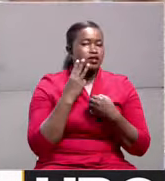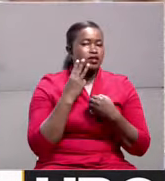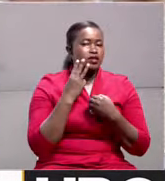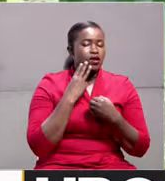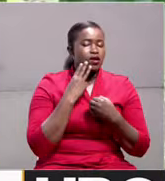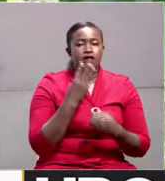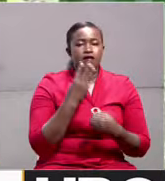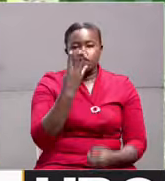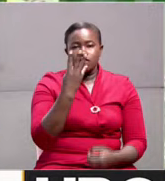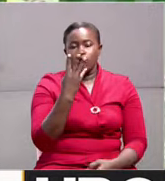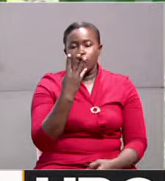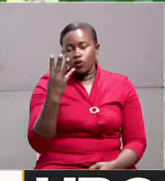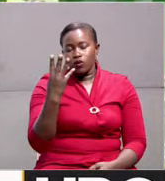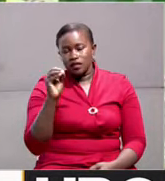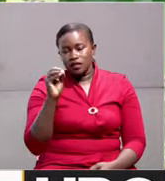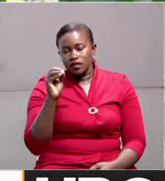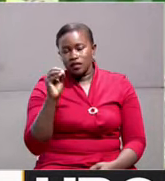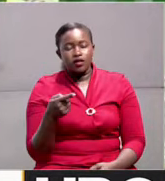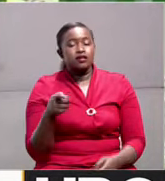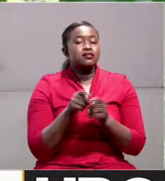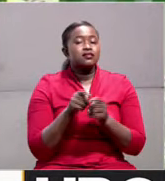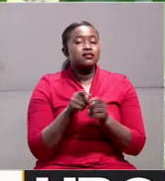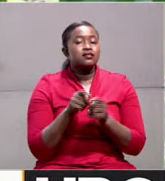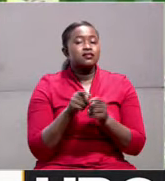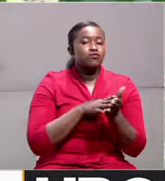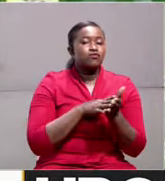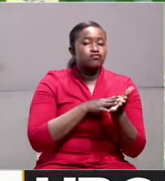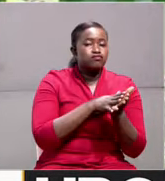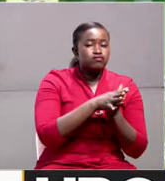Per tray, which gives us